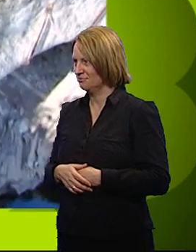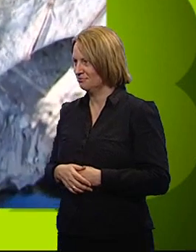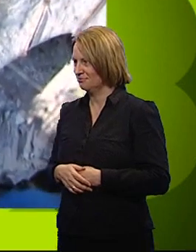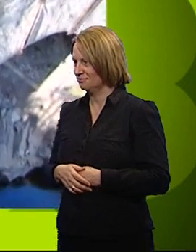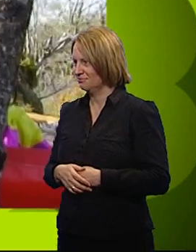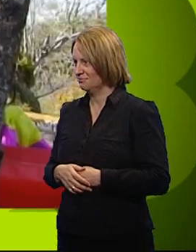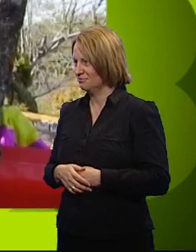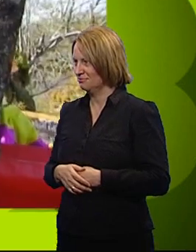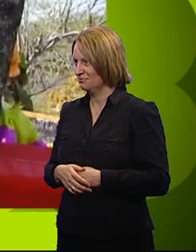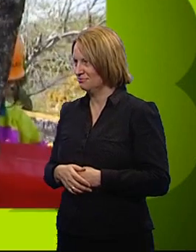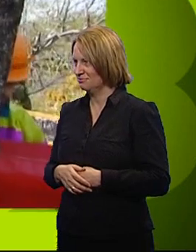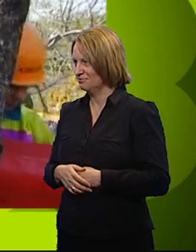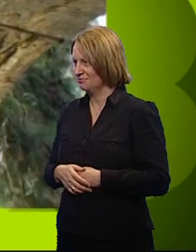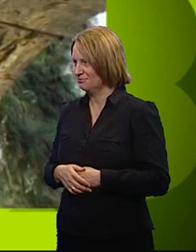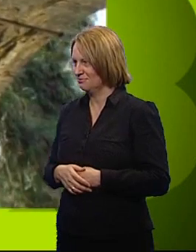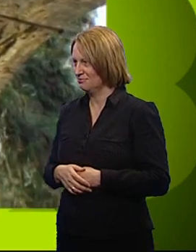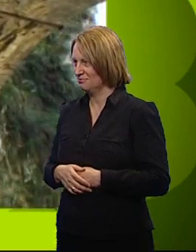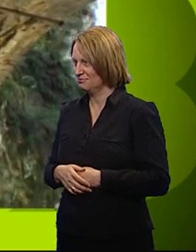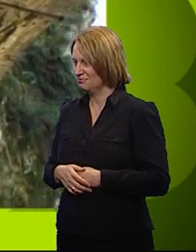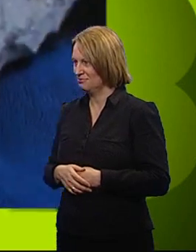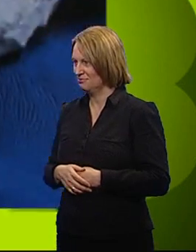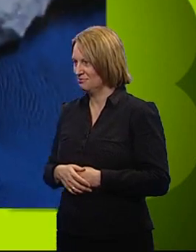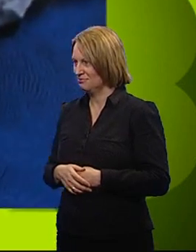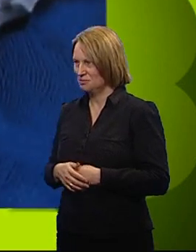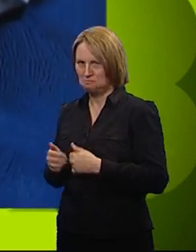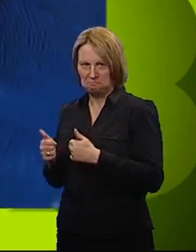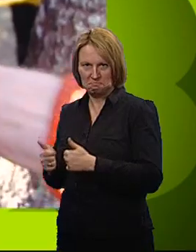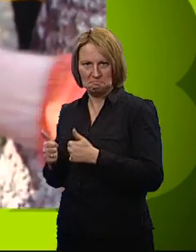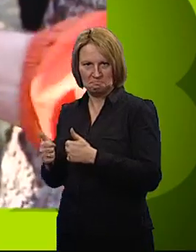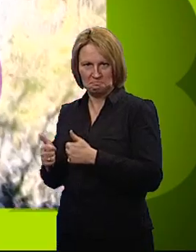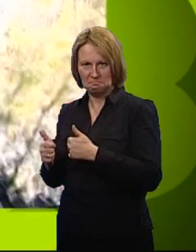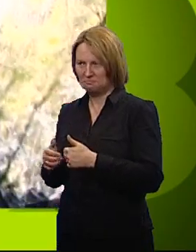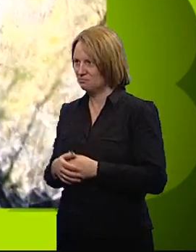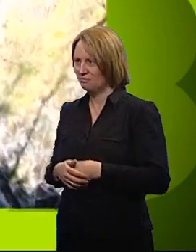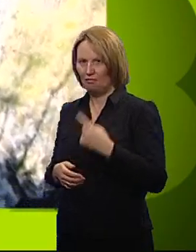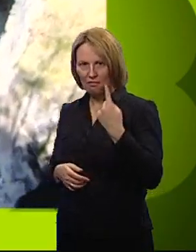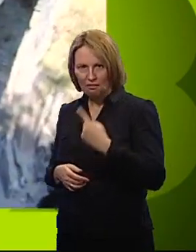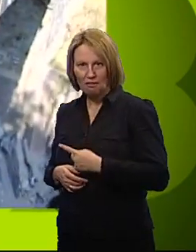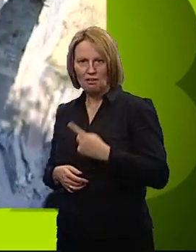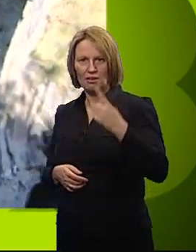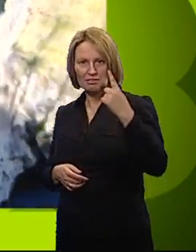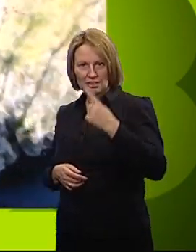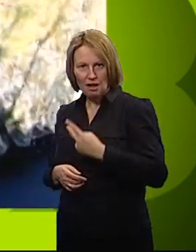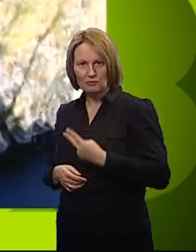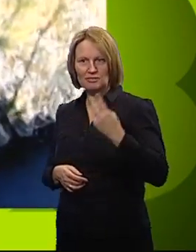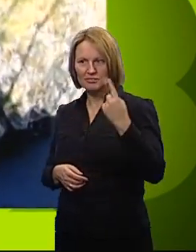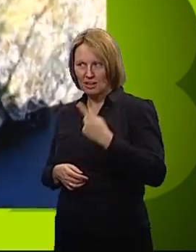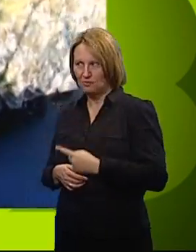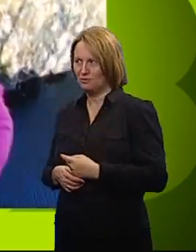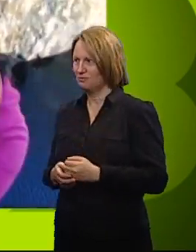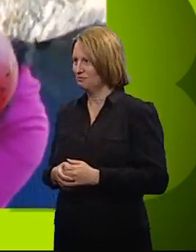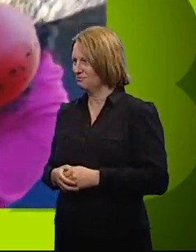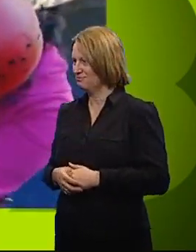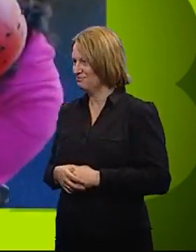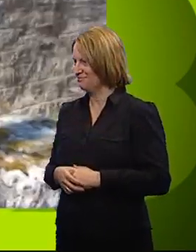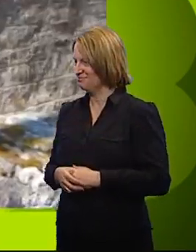we go. That's scary. Good job, well done. One by one, they all make it down. Little baby steps left. Baby